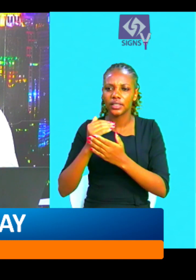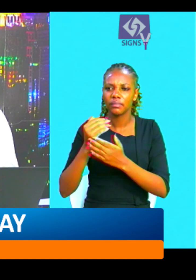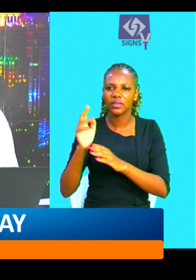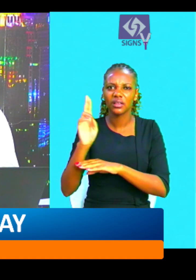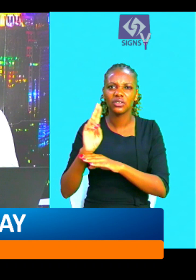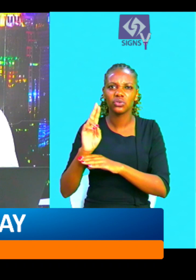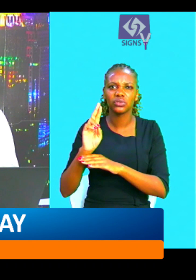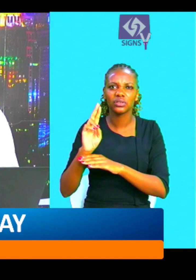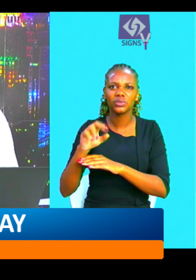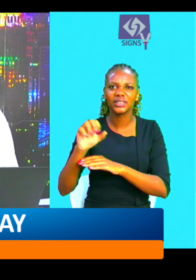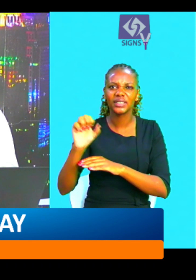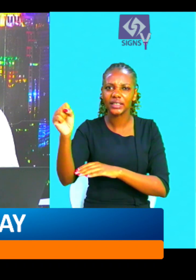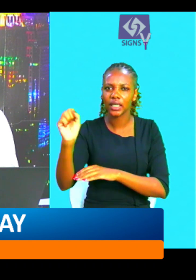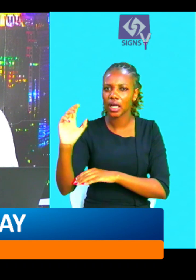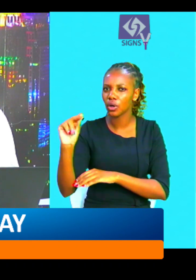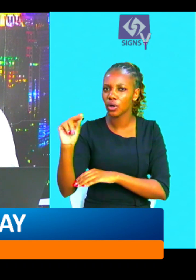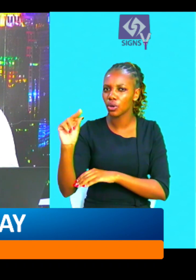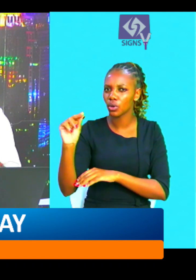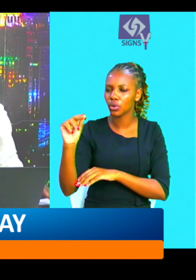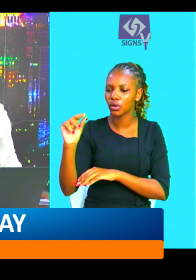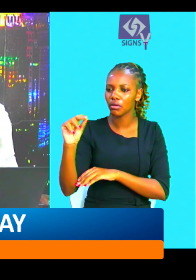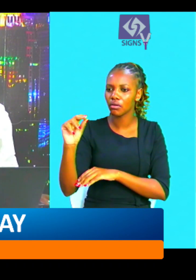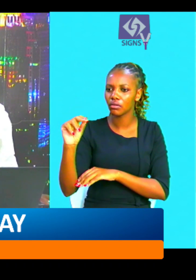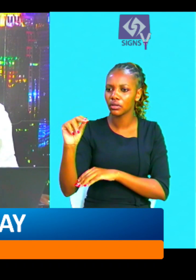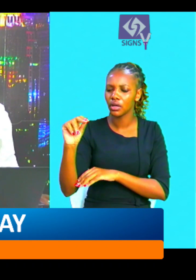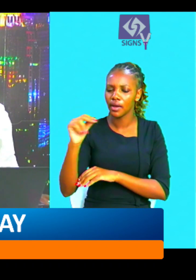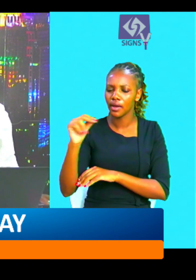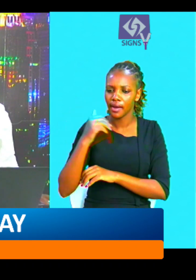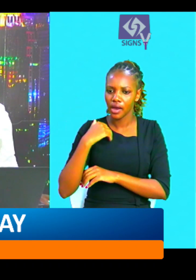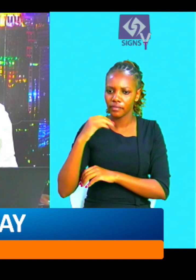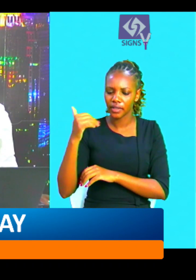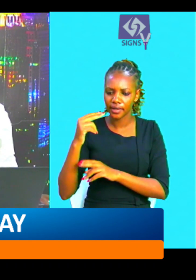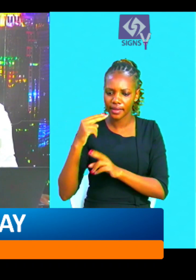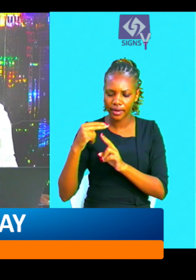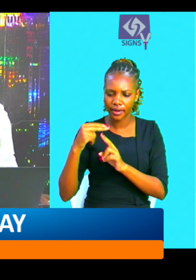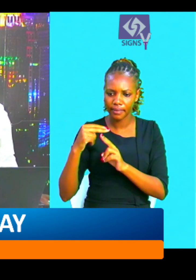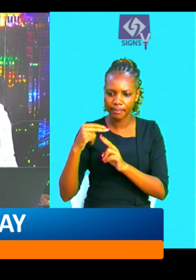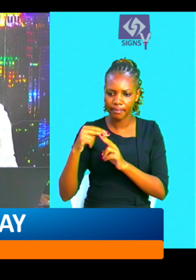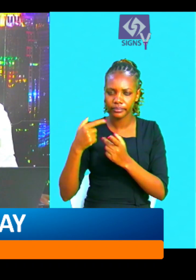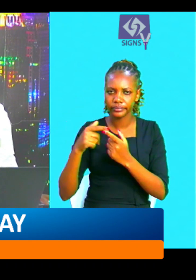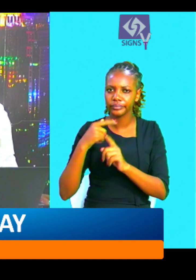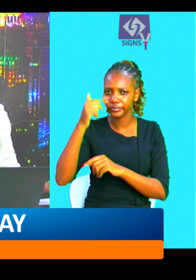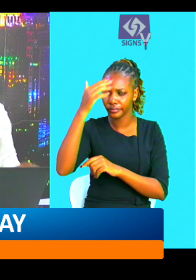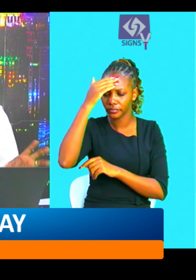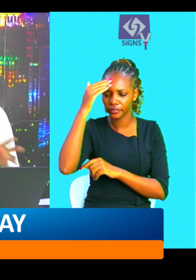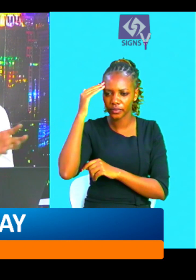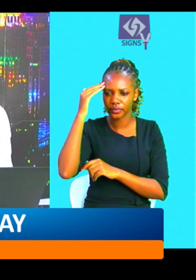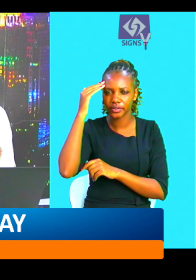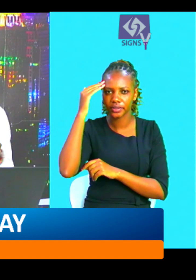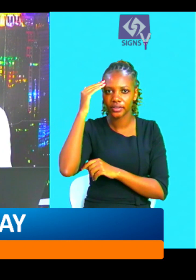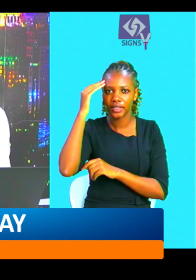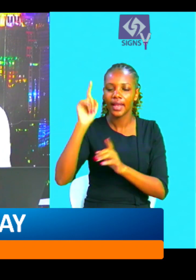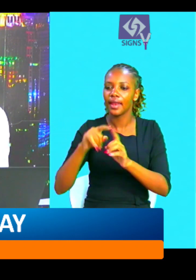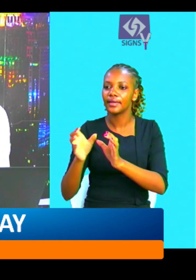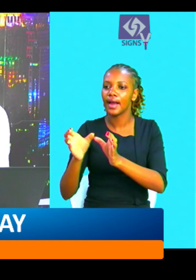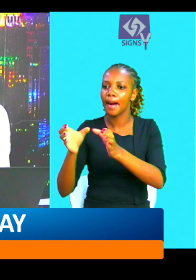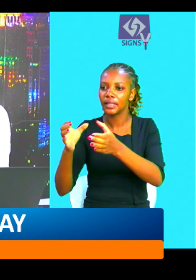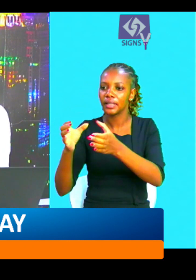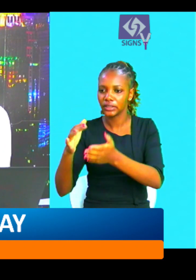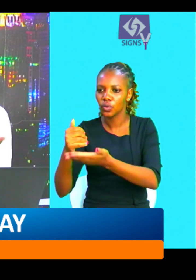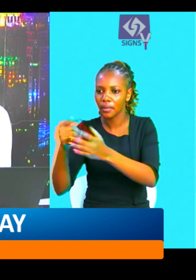another party to oppose Kenya Kwanza, as we saw in the previous government. Yes, you know we are guided by